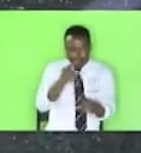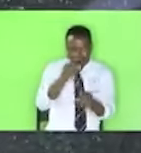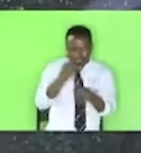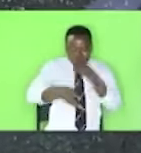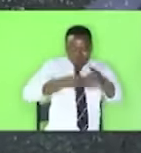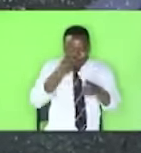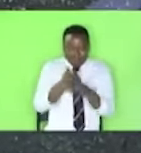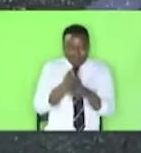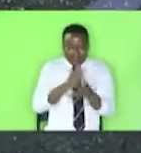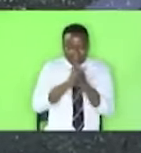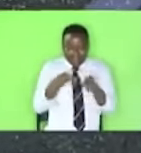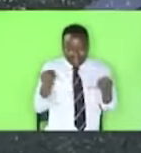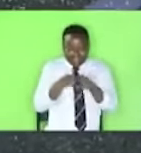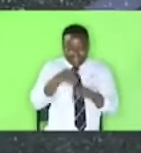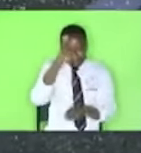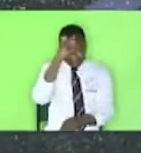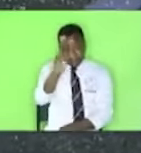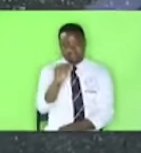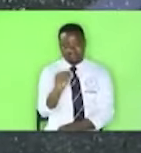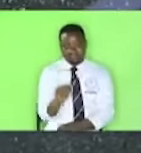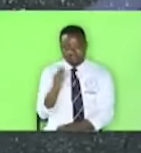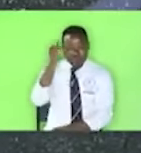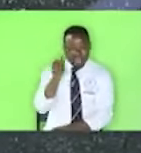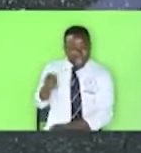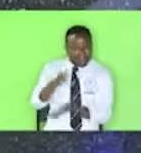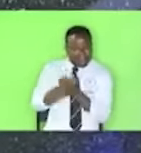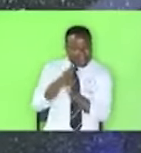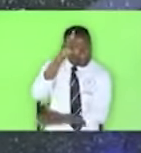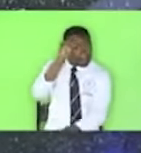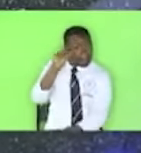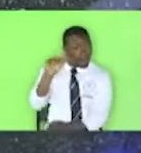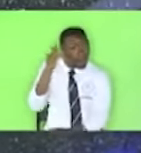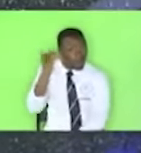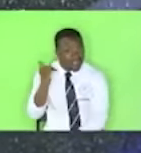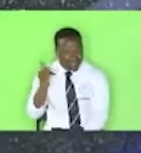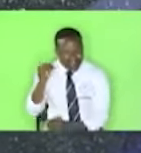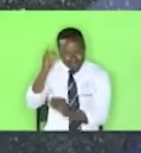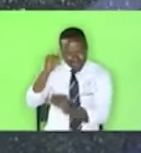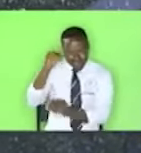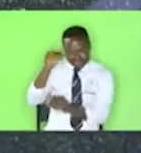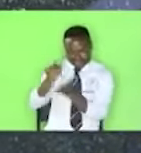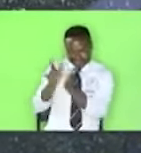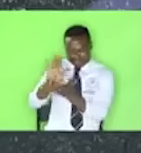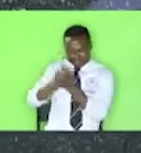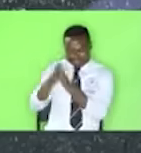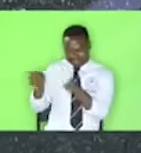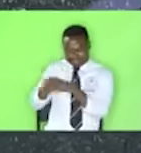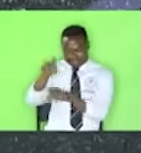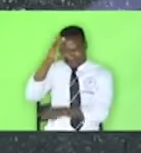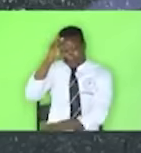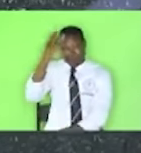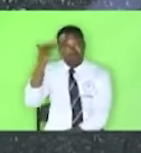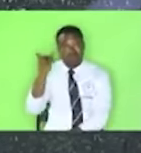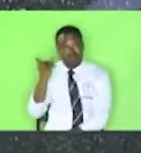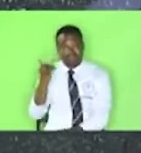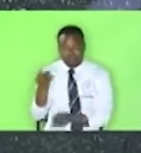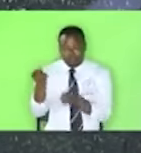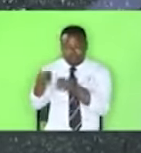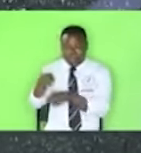Why did he become a man? Why the man Jesus? You see, when man